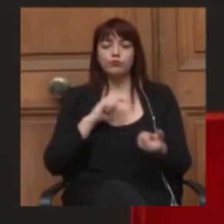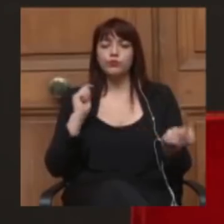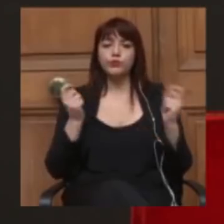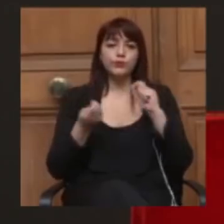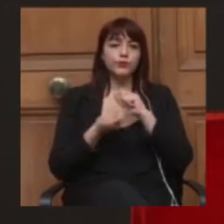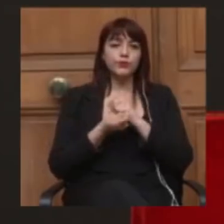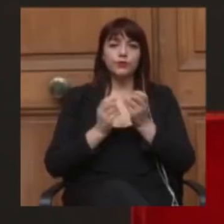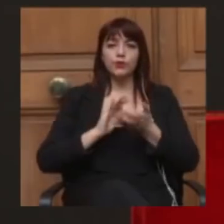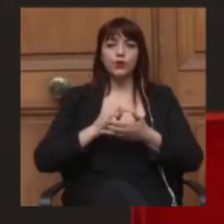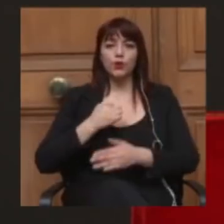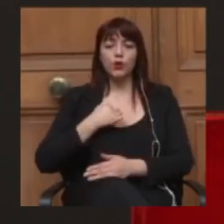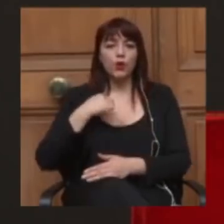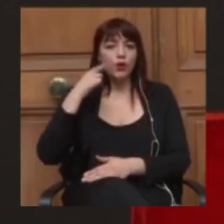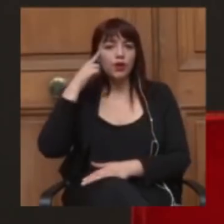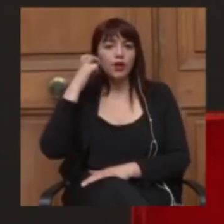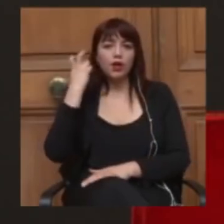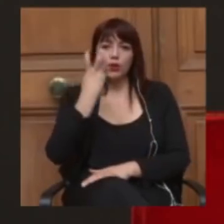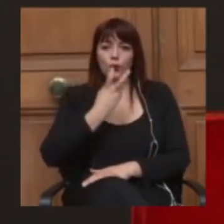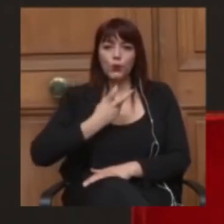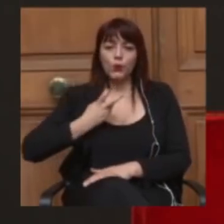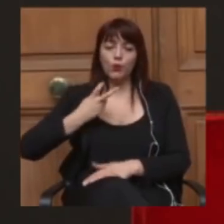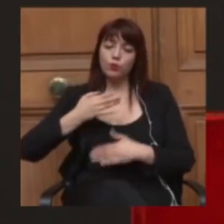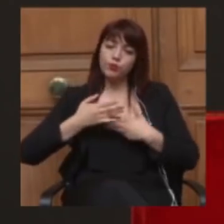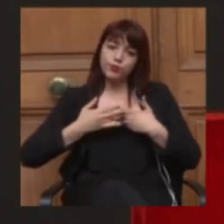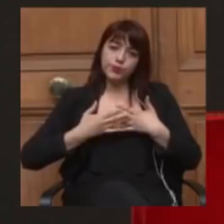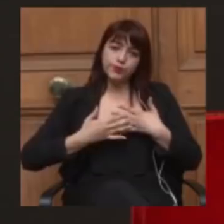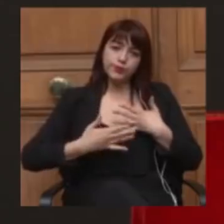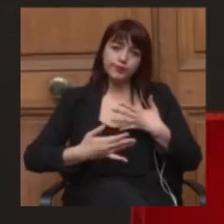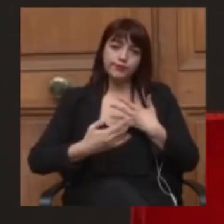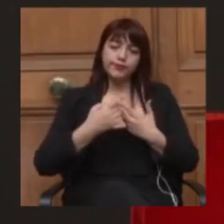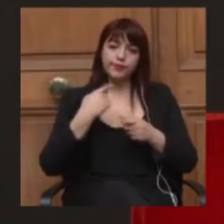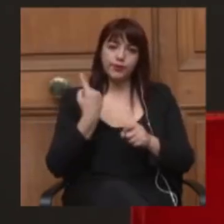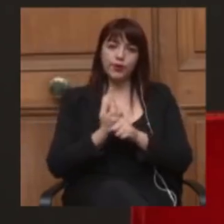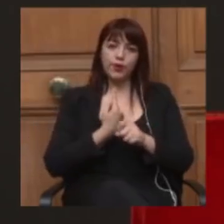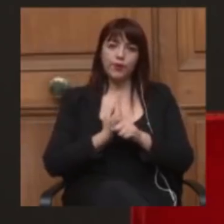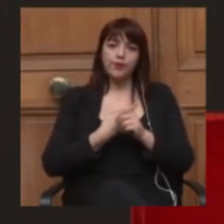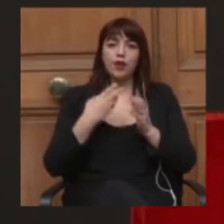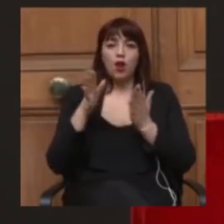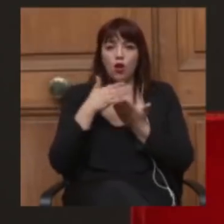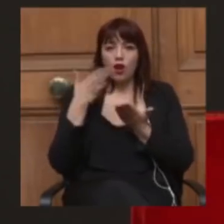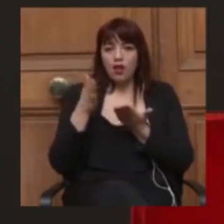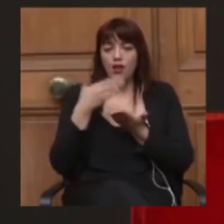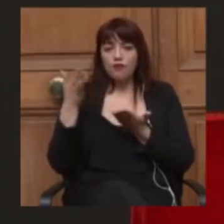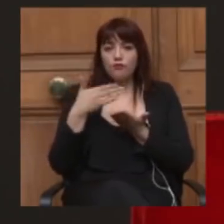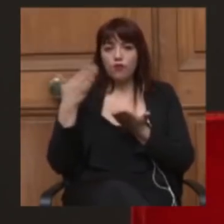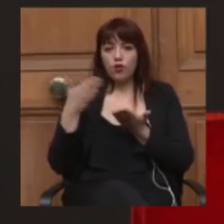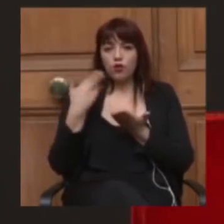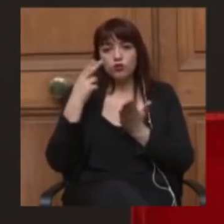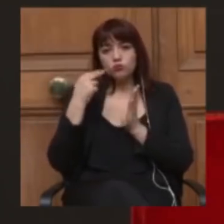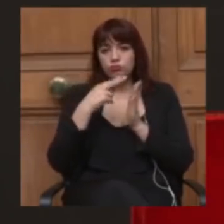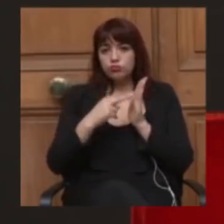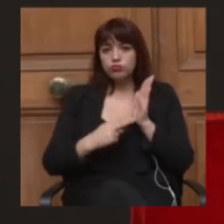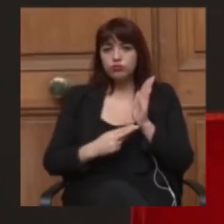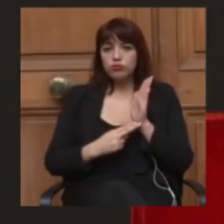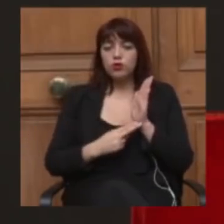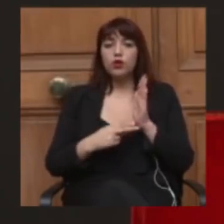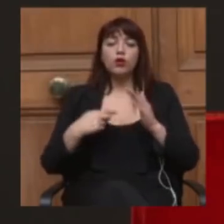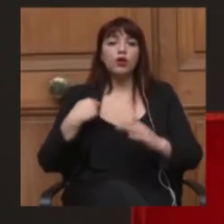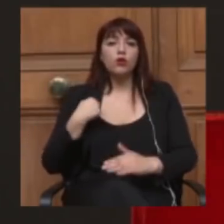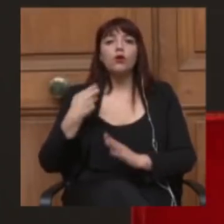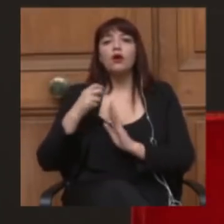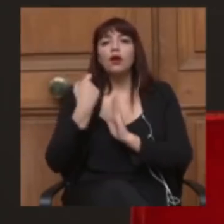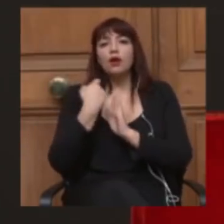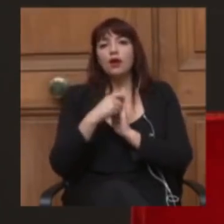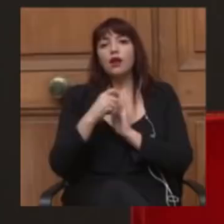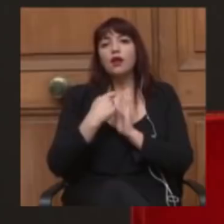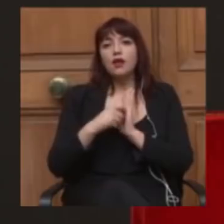of conversation. The books I have read are part of what I write, so it is hard to know